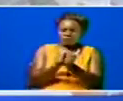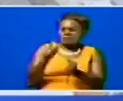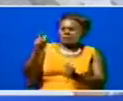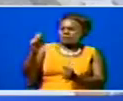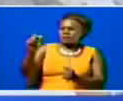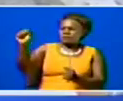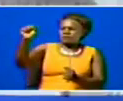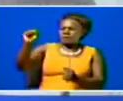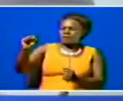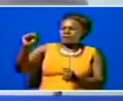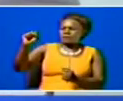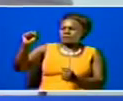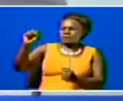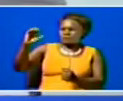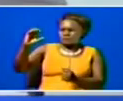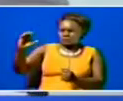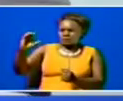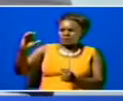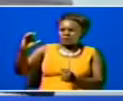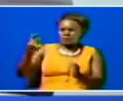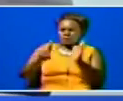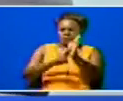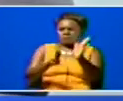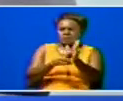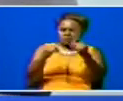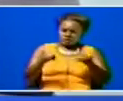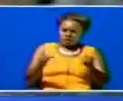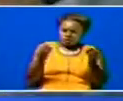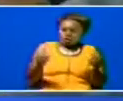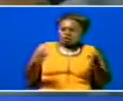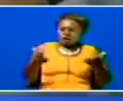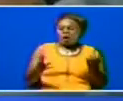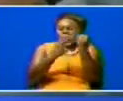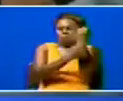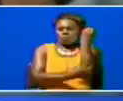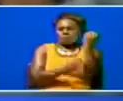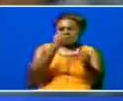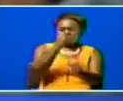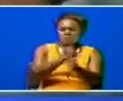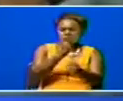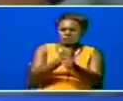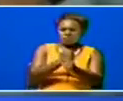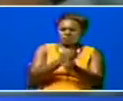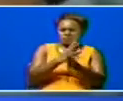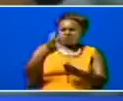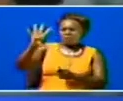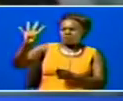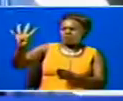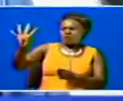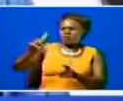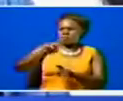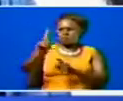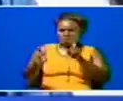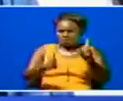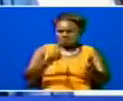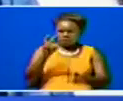of Wajir East constituency schools, in effort to find a solution to the poor performance in the KCSE exams.